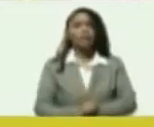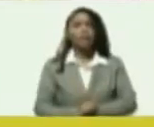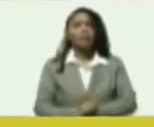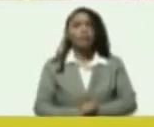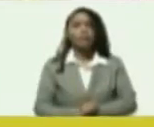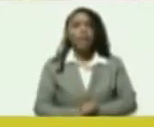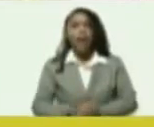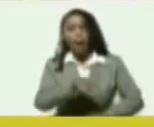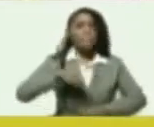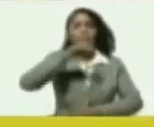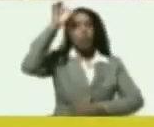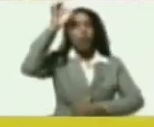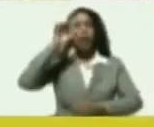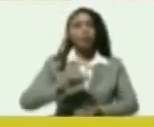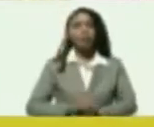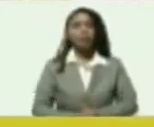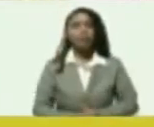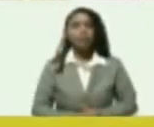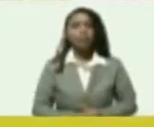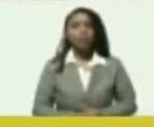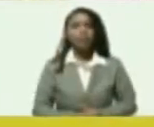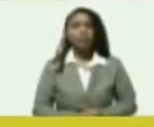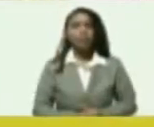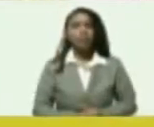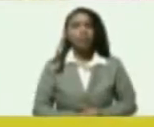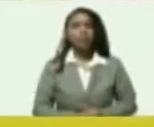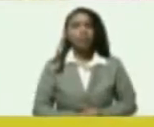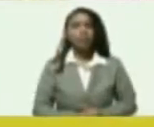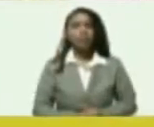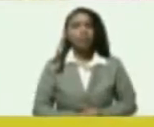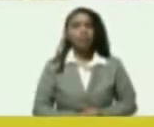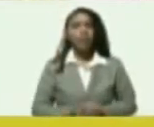ideological, spiritual,